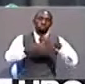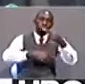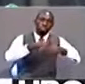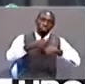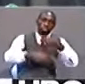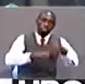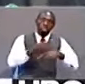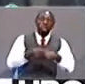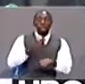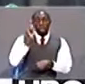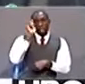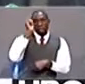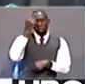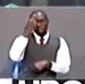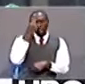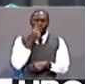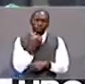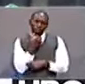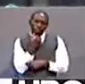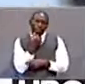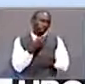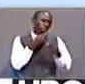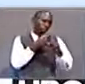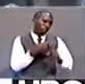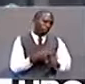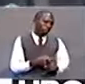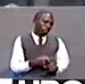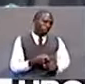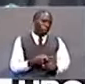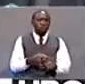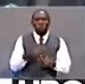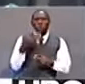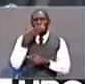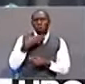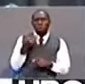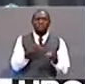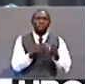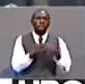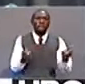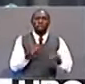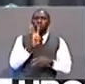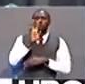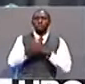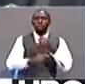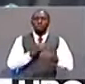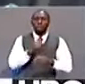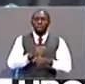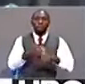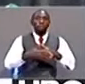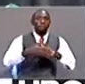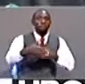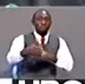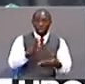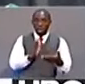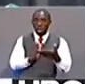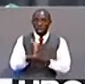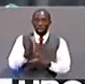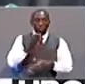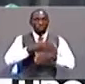Government and companies estimate that first oil will be within 4 years, with the actual construction starting this